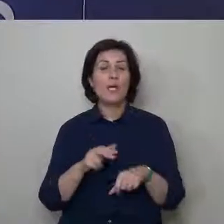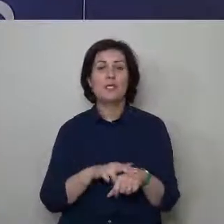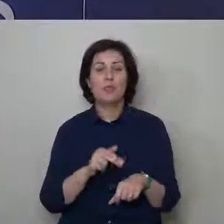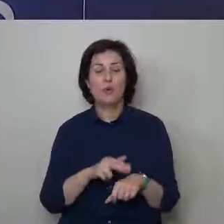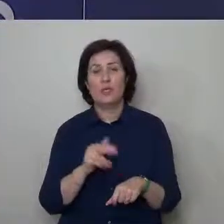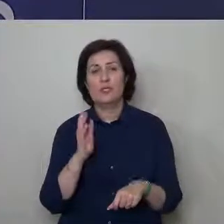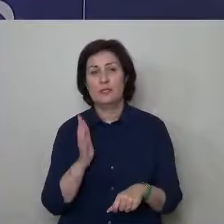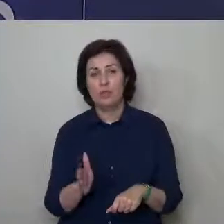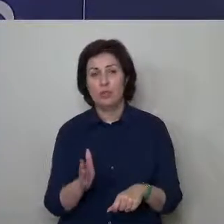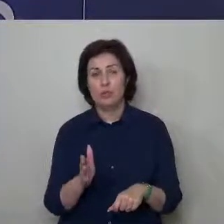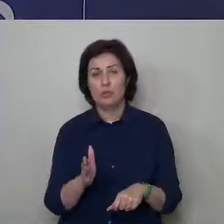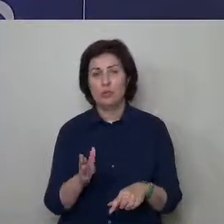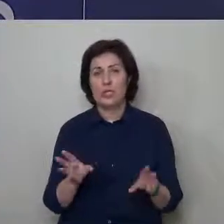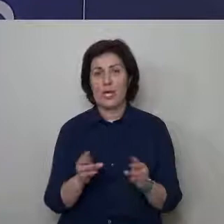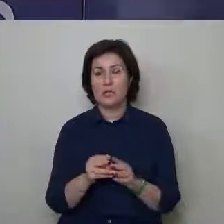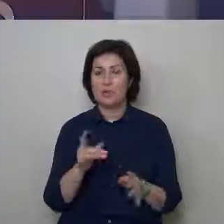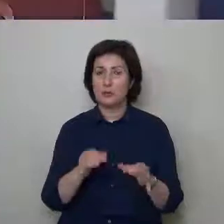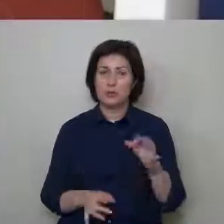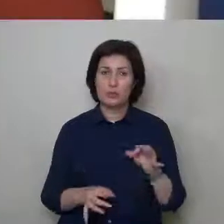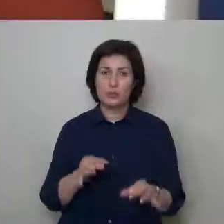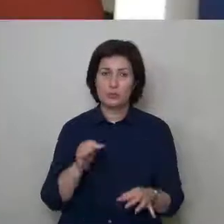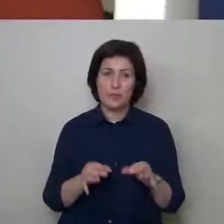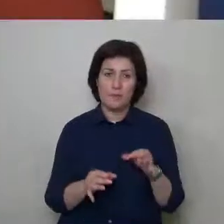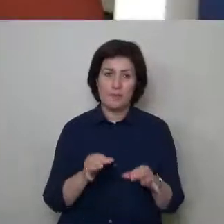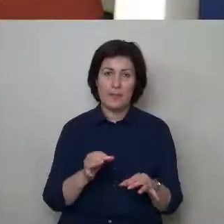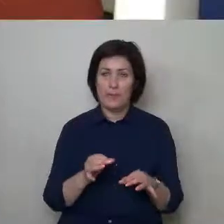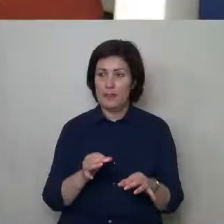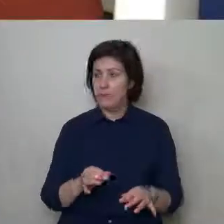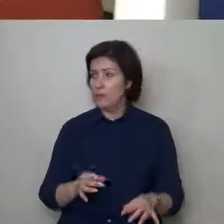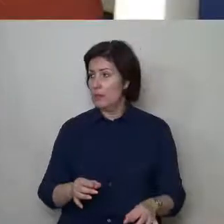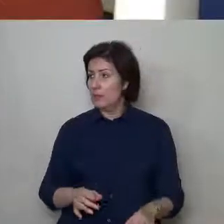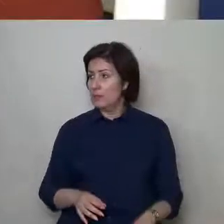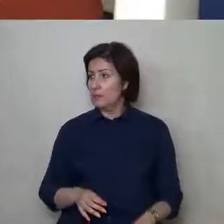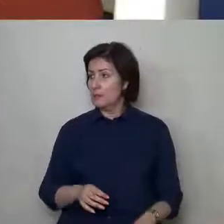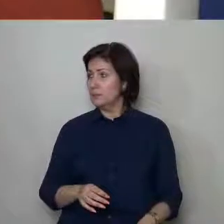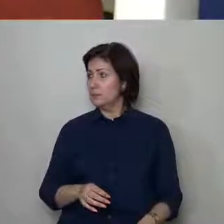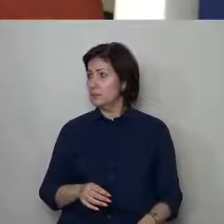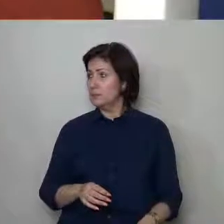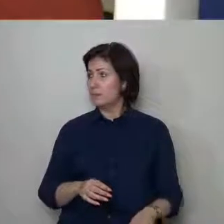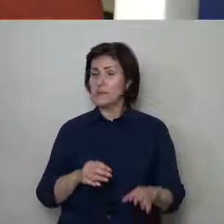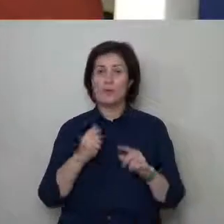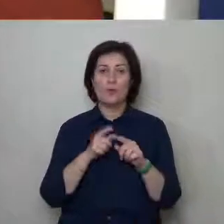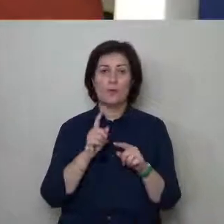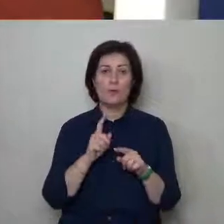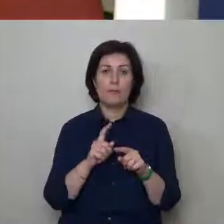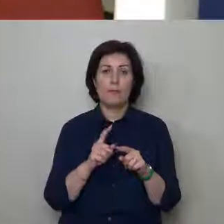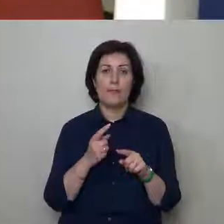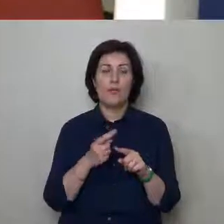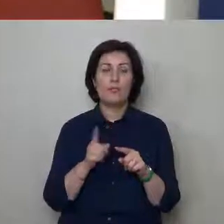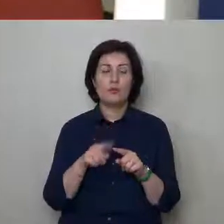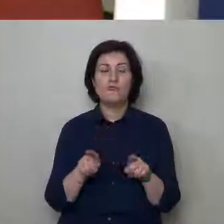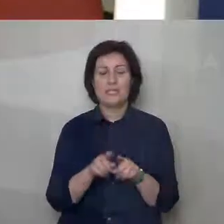While police, jointly with courts, would refer to the